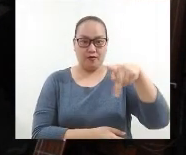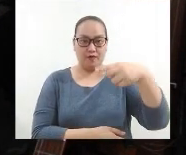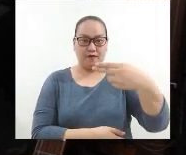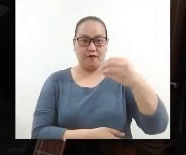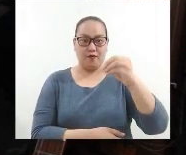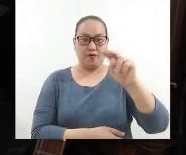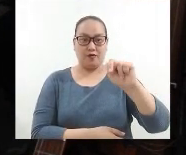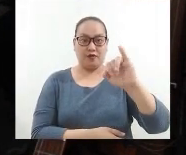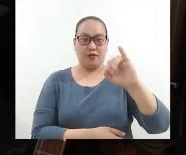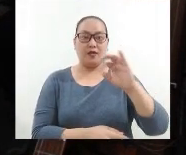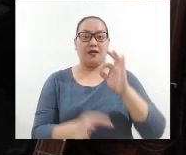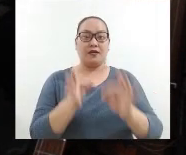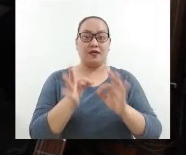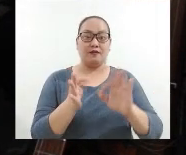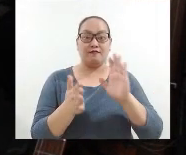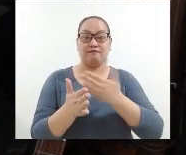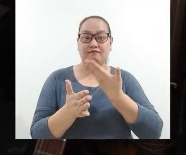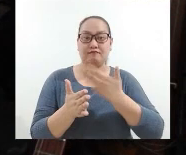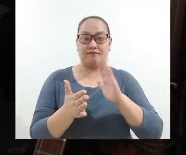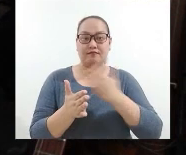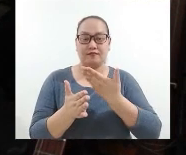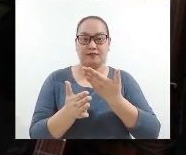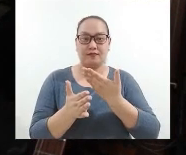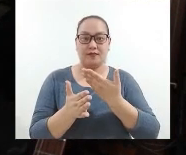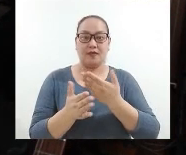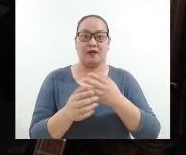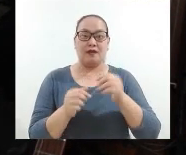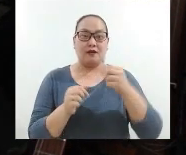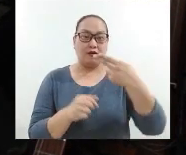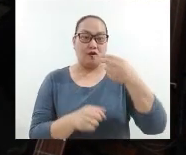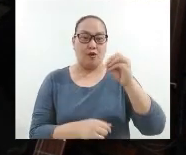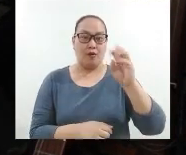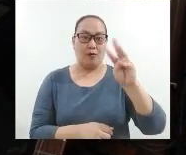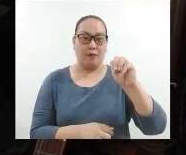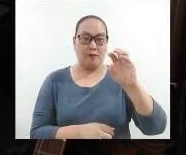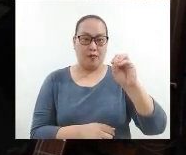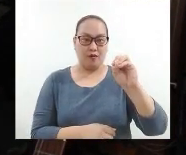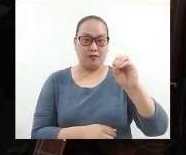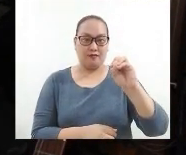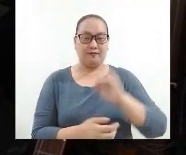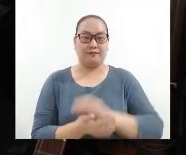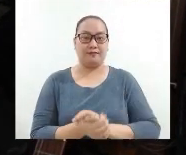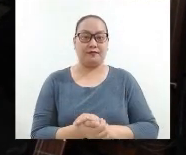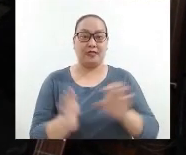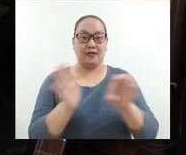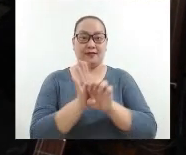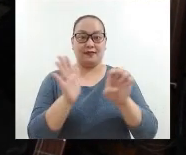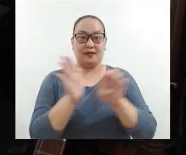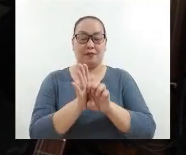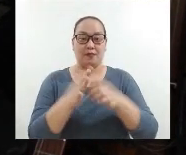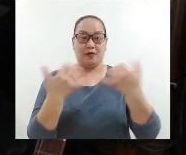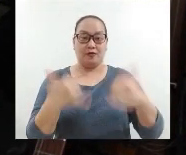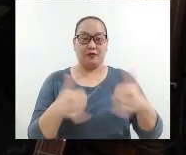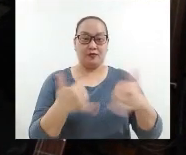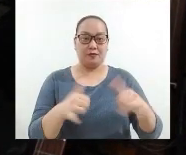with a chordal accompaniment, that is homophonic. Like this one.